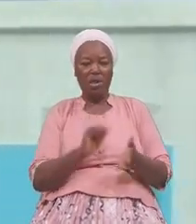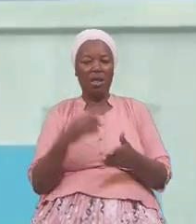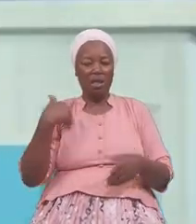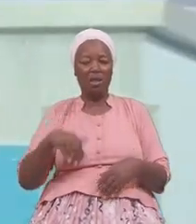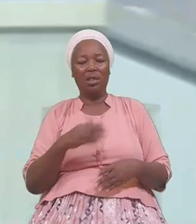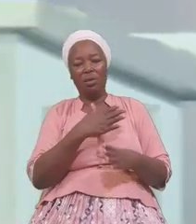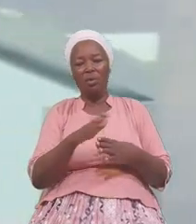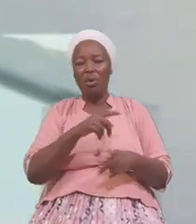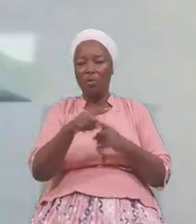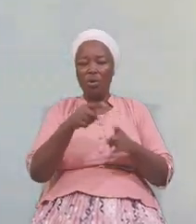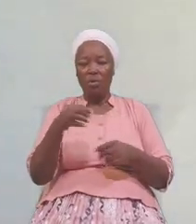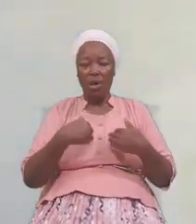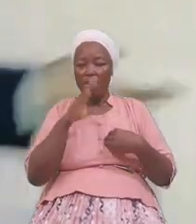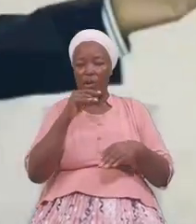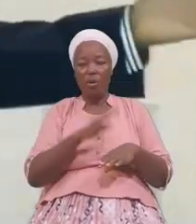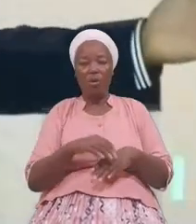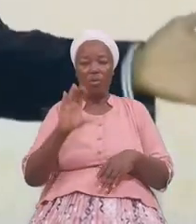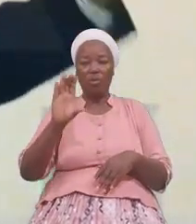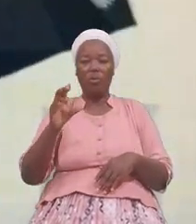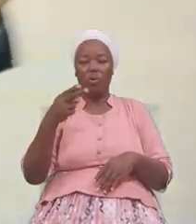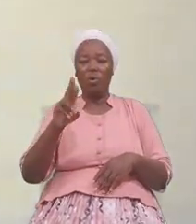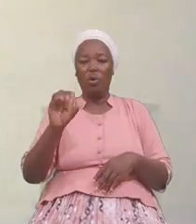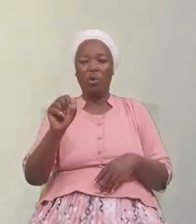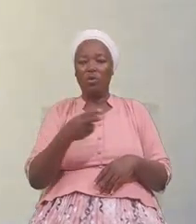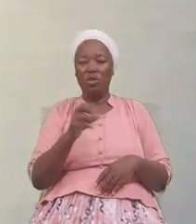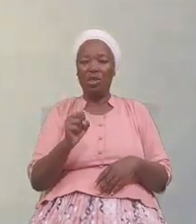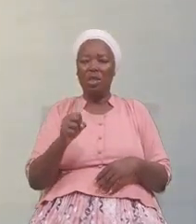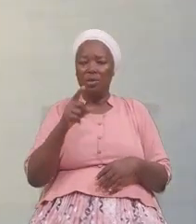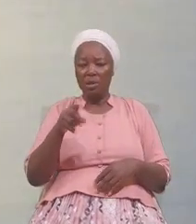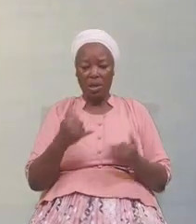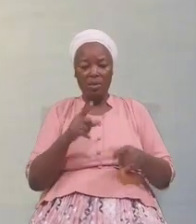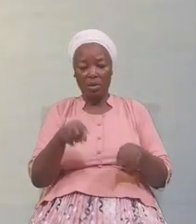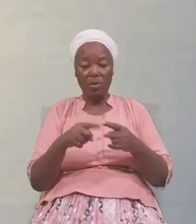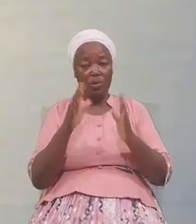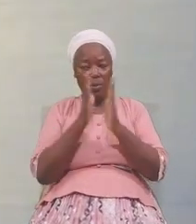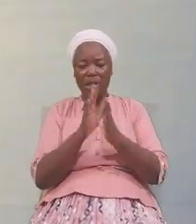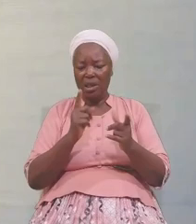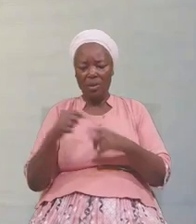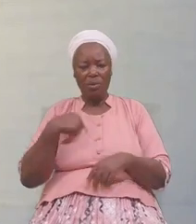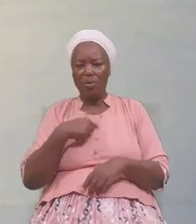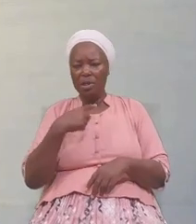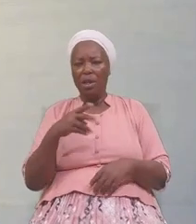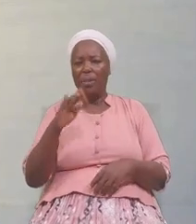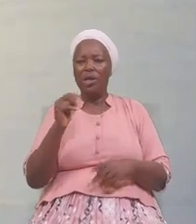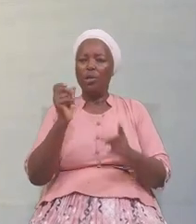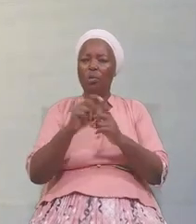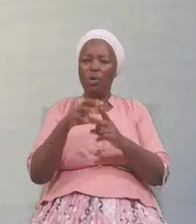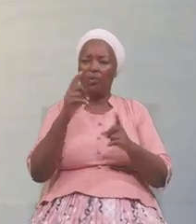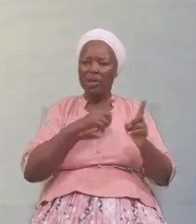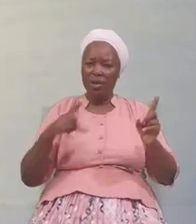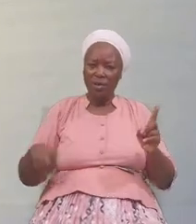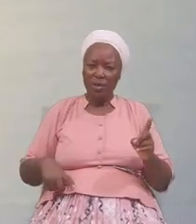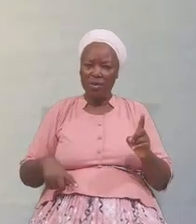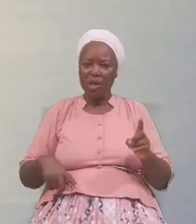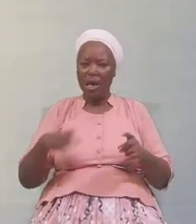been on crutches, and now we're going to pray, and we say, by the word of the